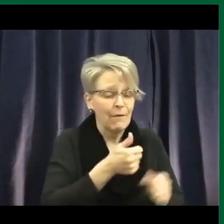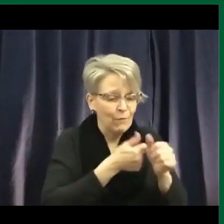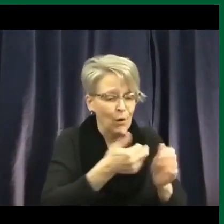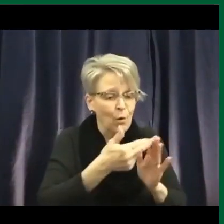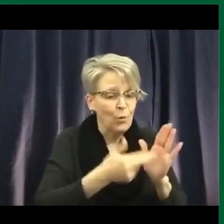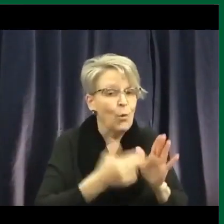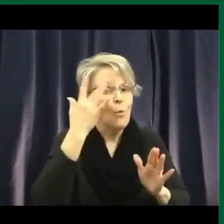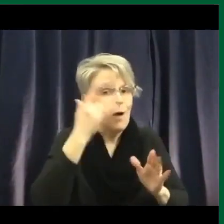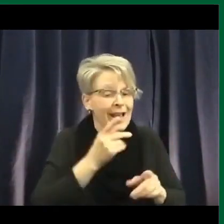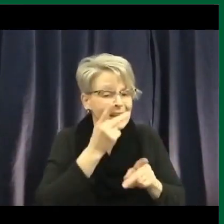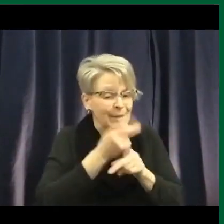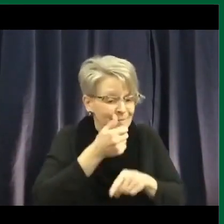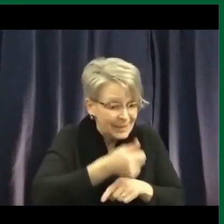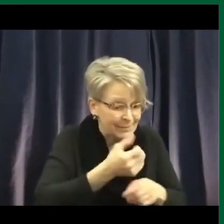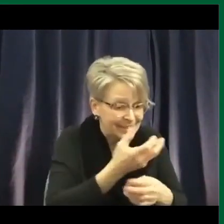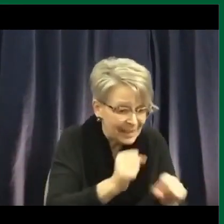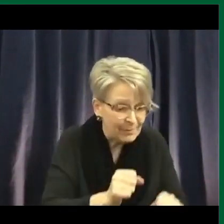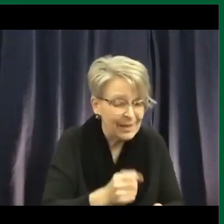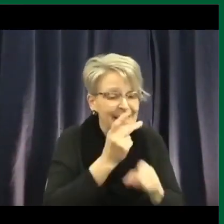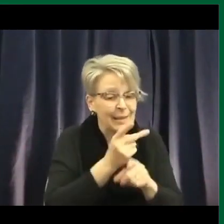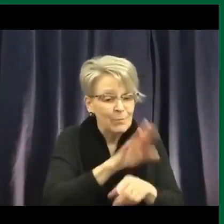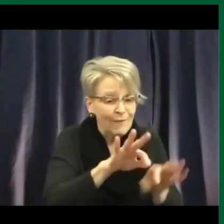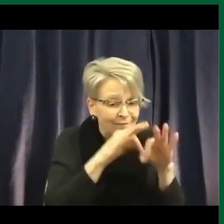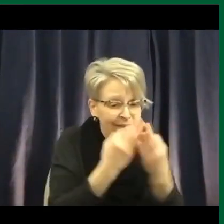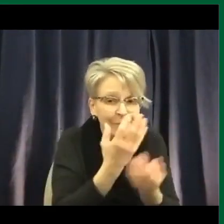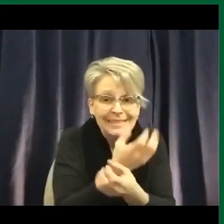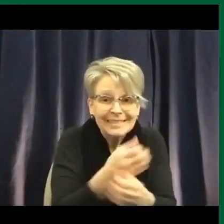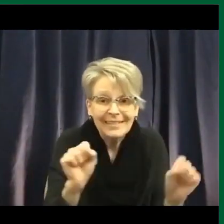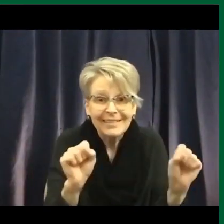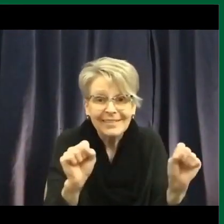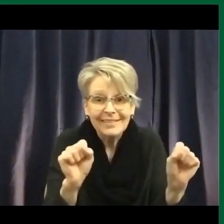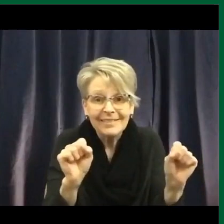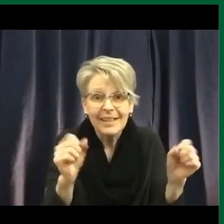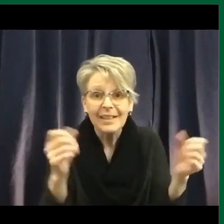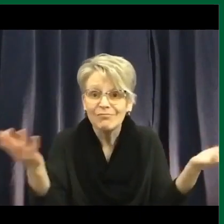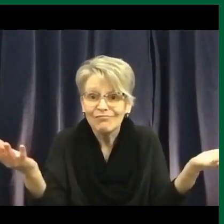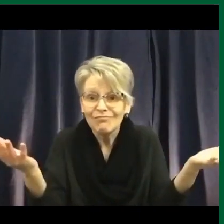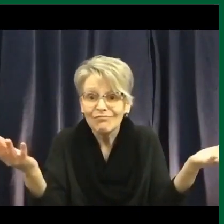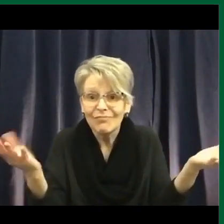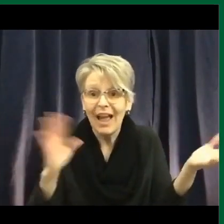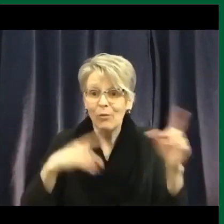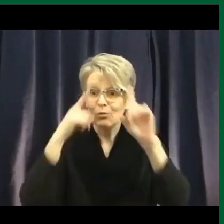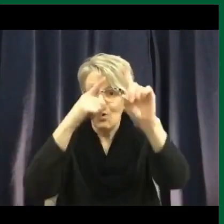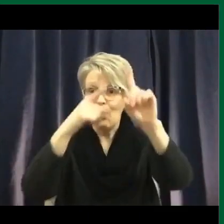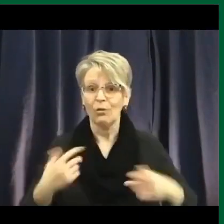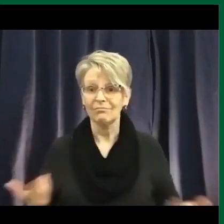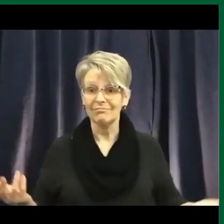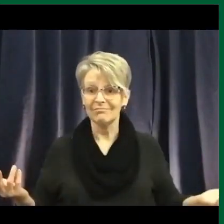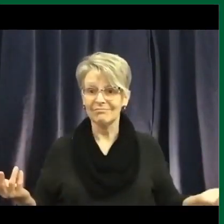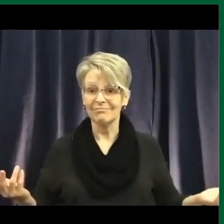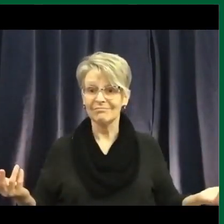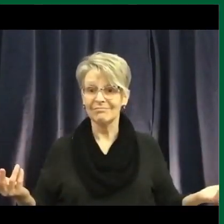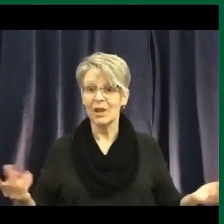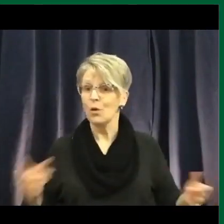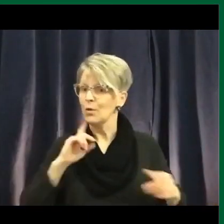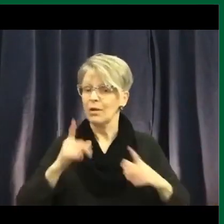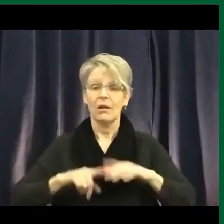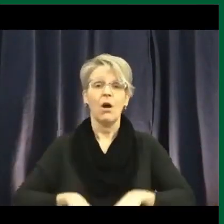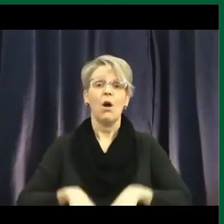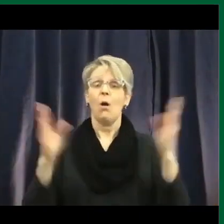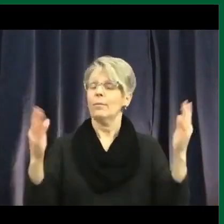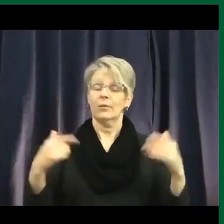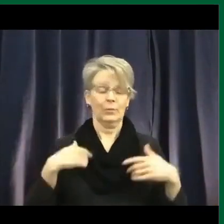their community, and those around them. And we have also never shied away from the fact right from the beginning that